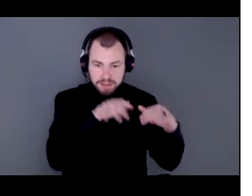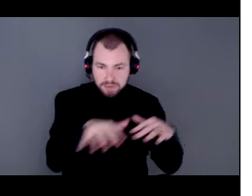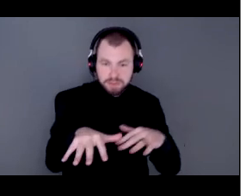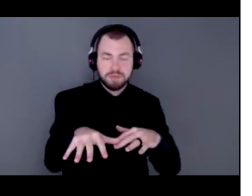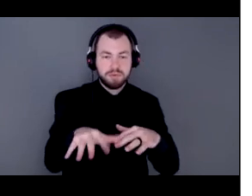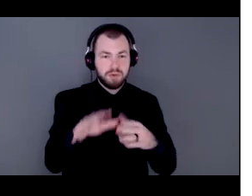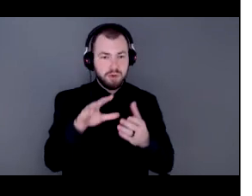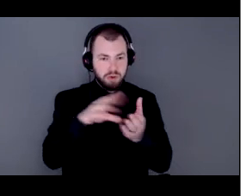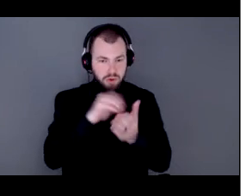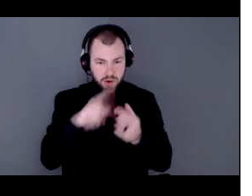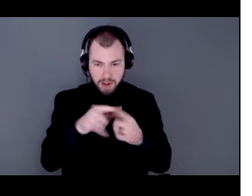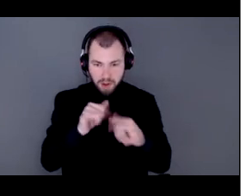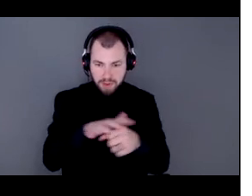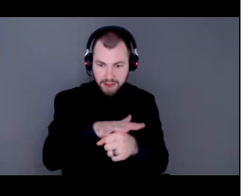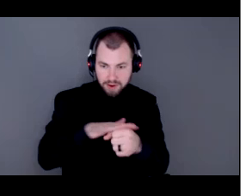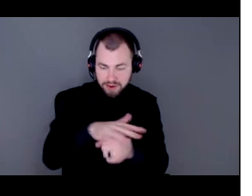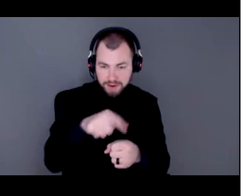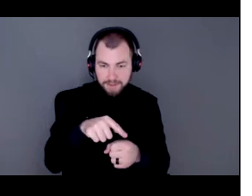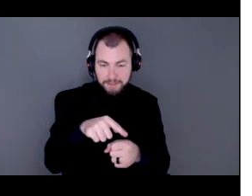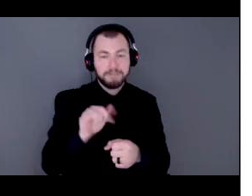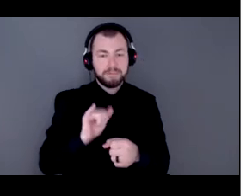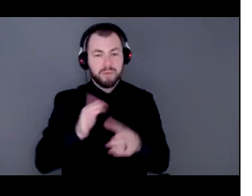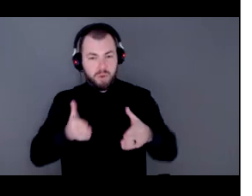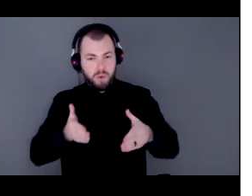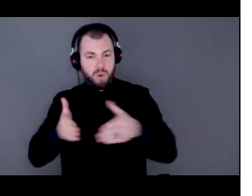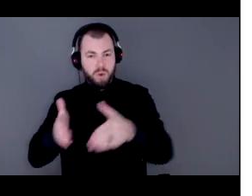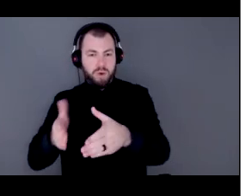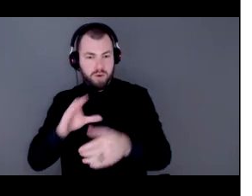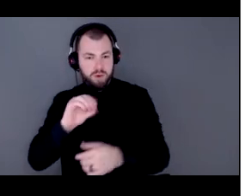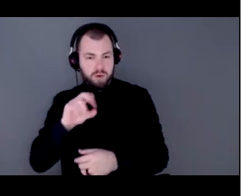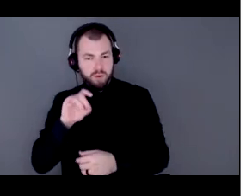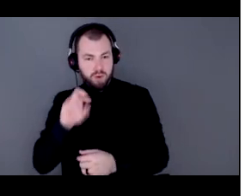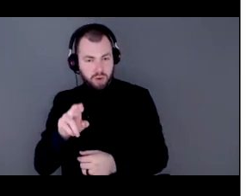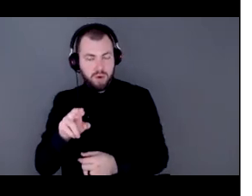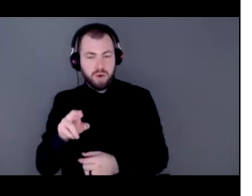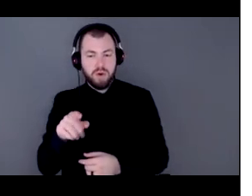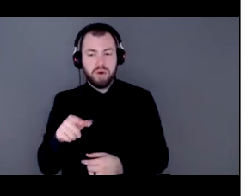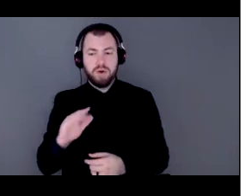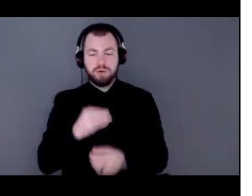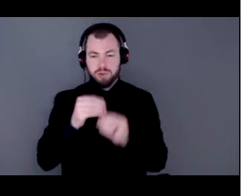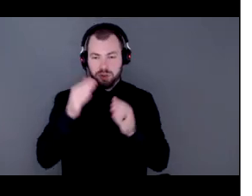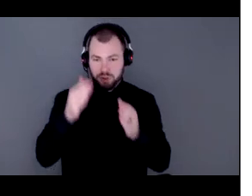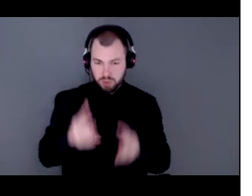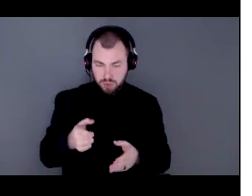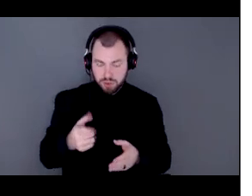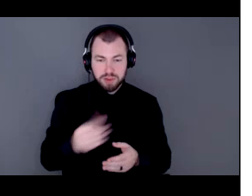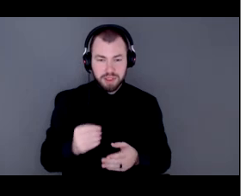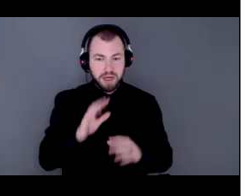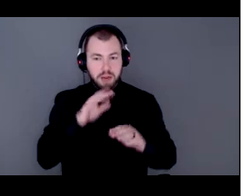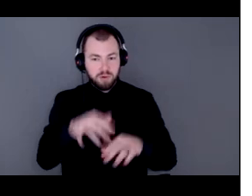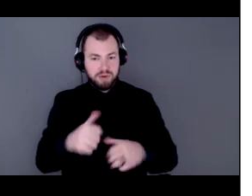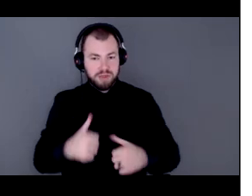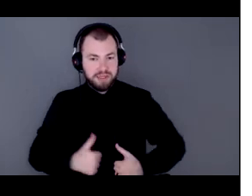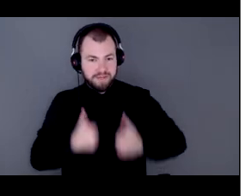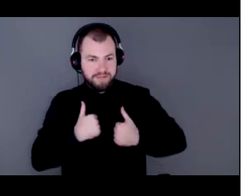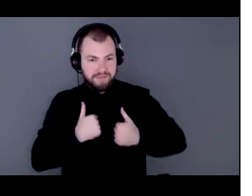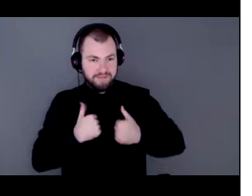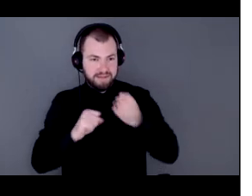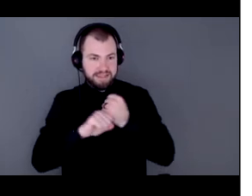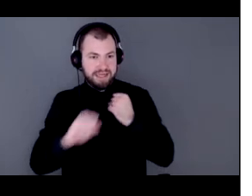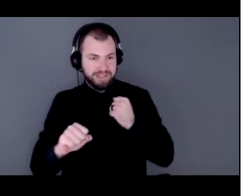also, the corridor, our student, and our marine life extension agent